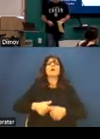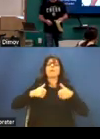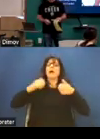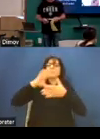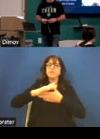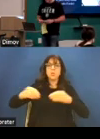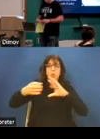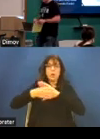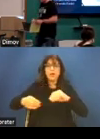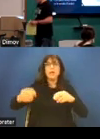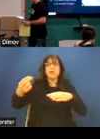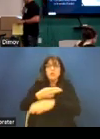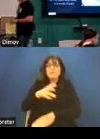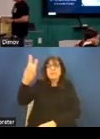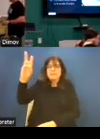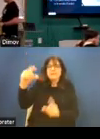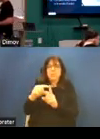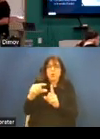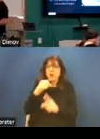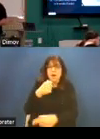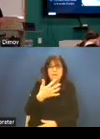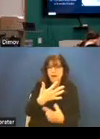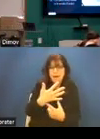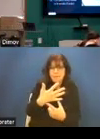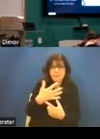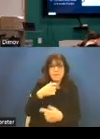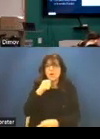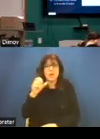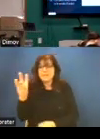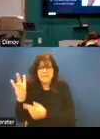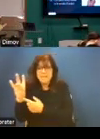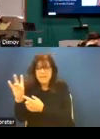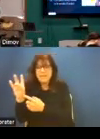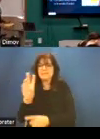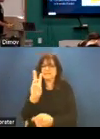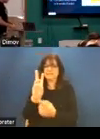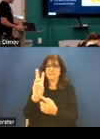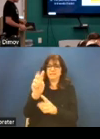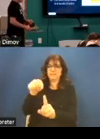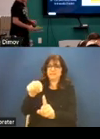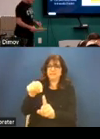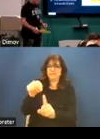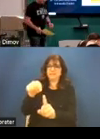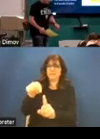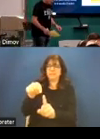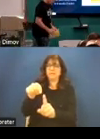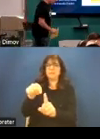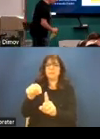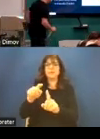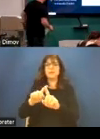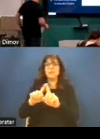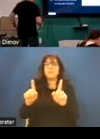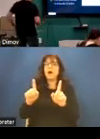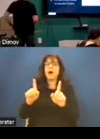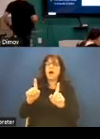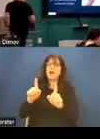in 6 words. Not 5 words, not 7, just 6. Brevity, you see, is